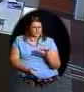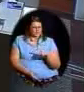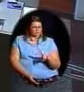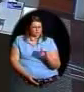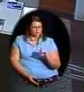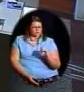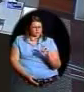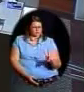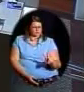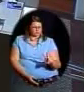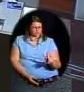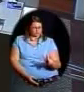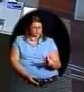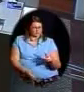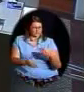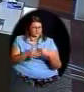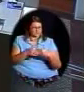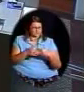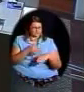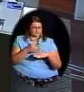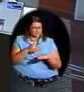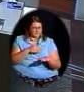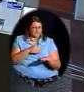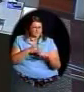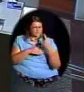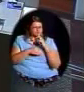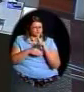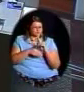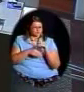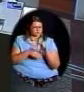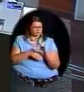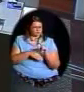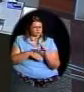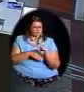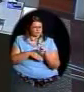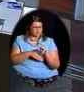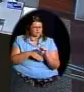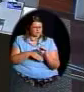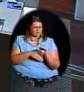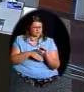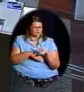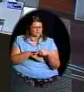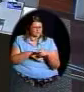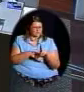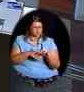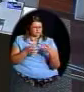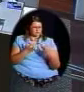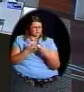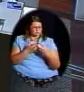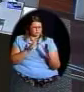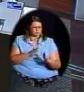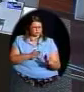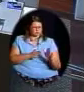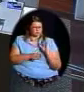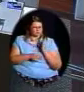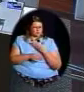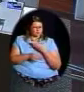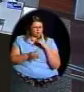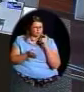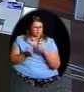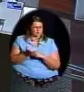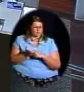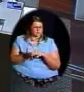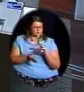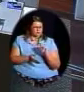9.03 is access on campus programs and partnership, which we introduced this evening as part of our recognition, our partnership with